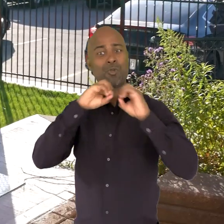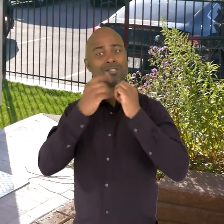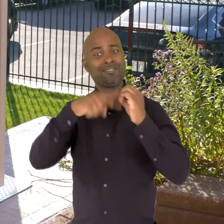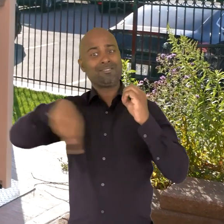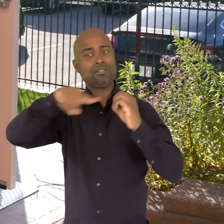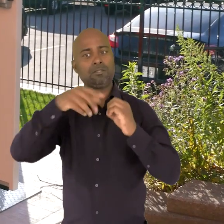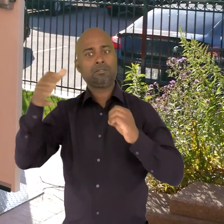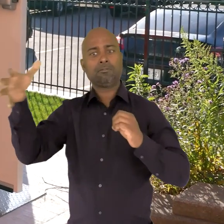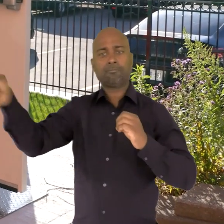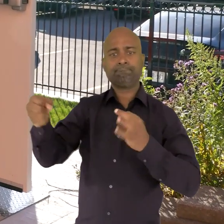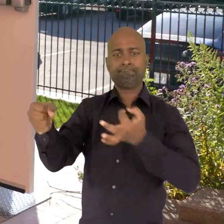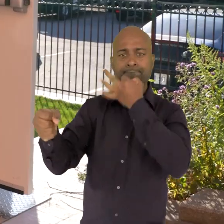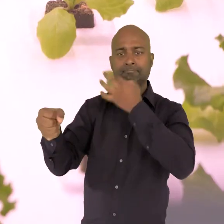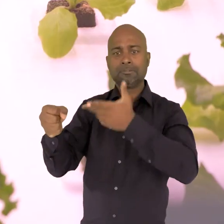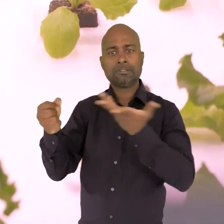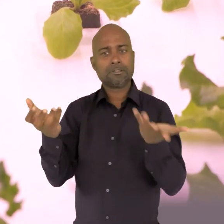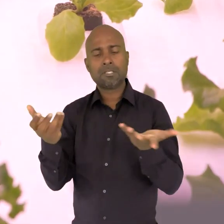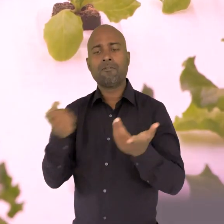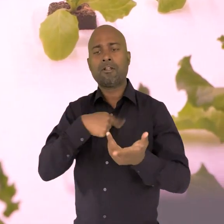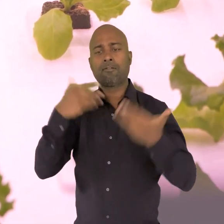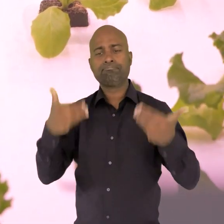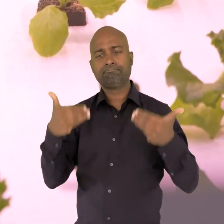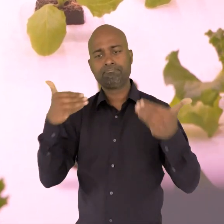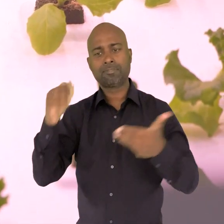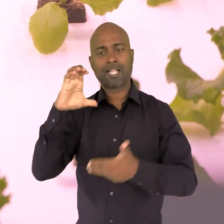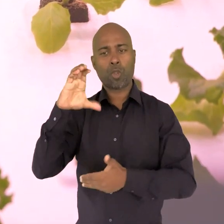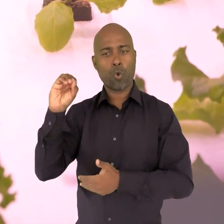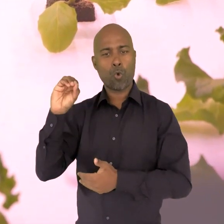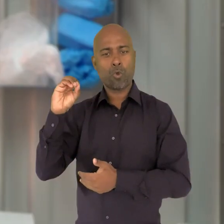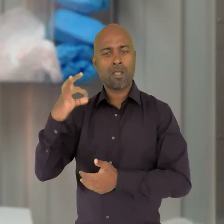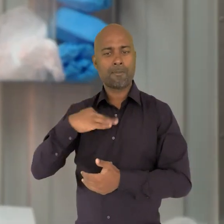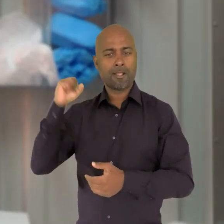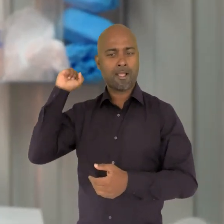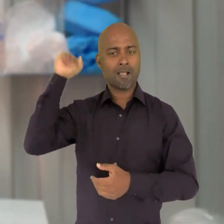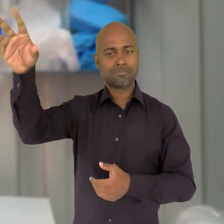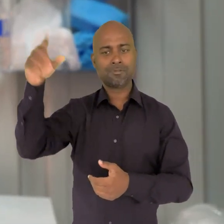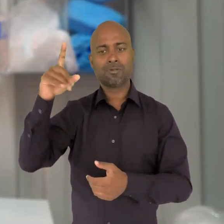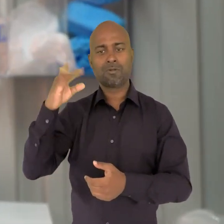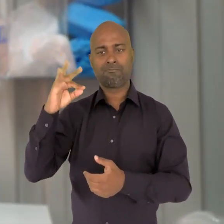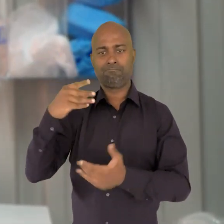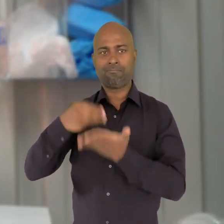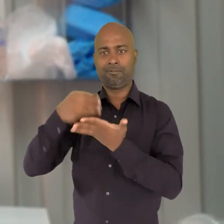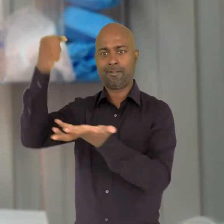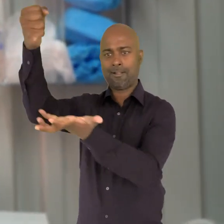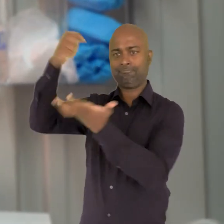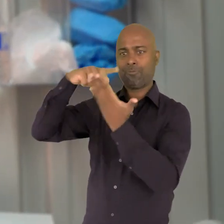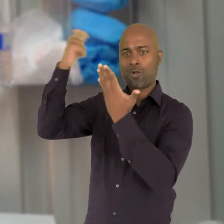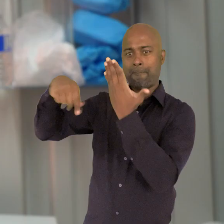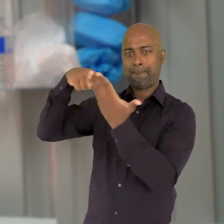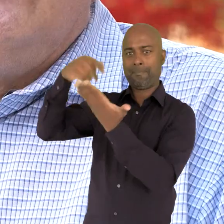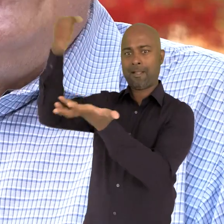not-for-profit organization to bring someone in of that caliber. And so we went to ECHO and we applied